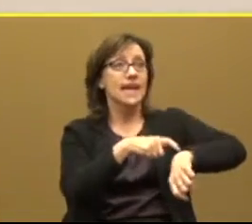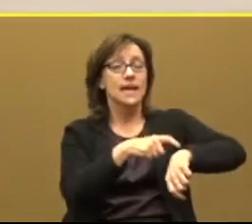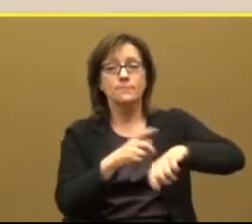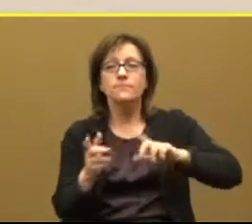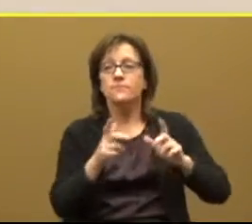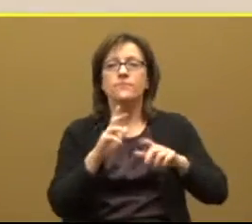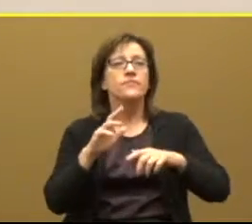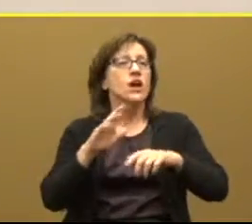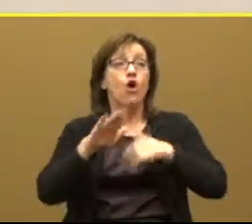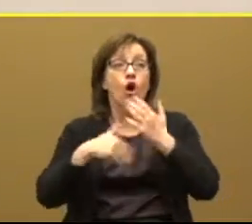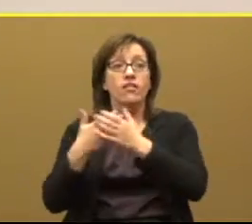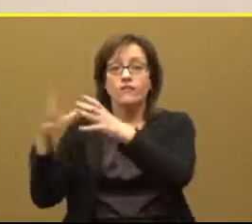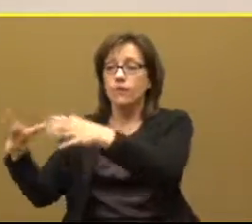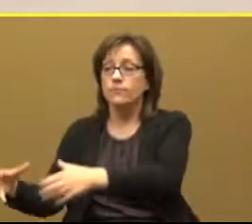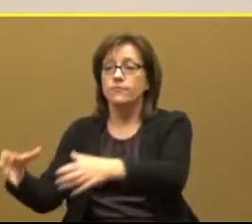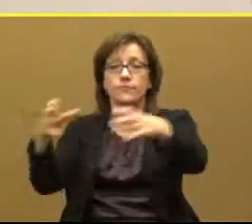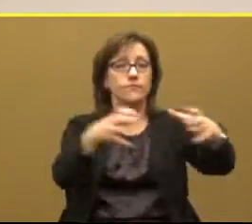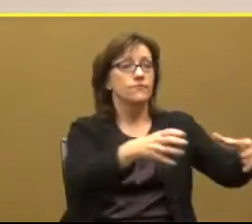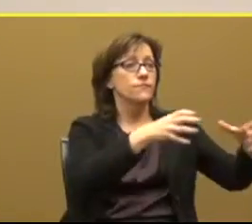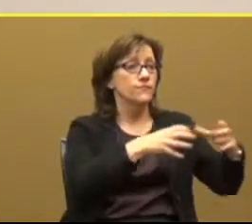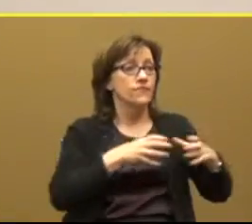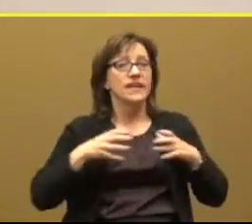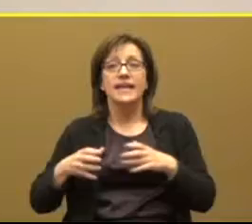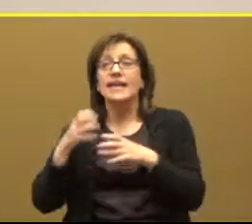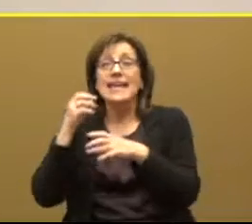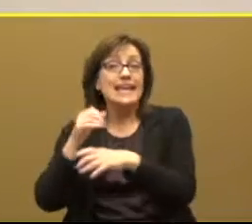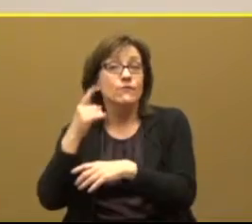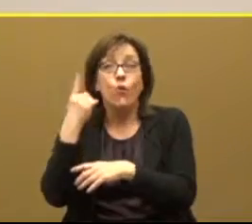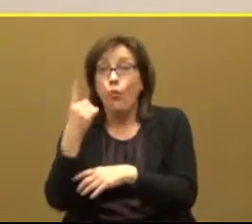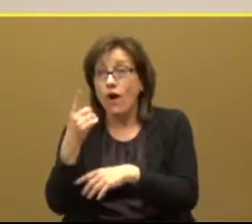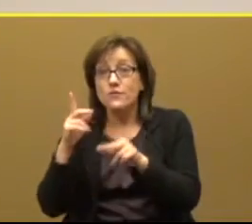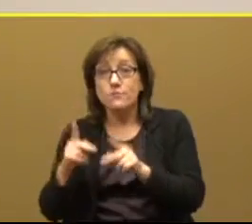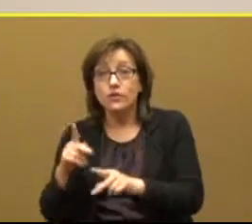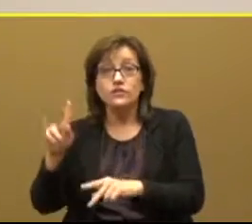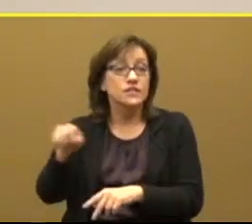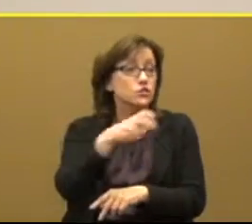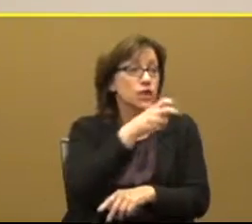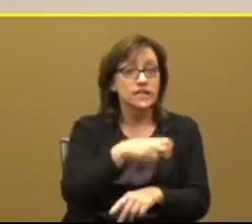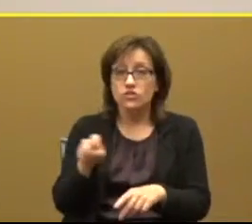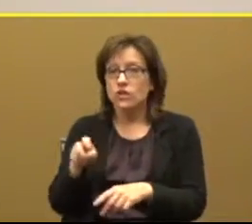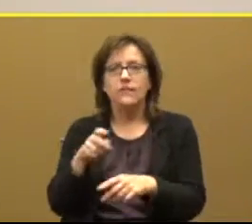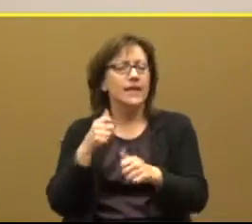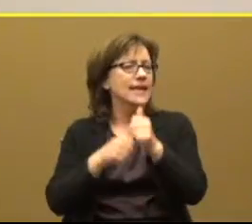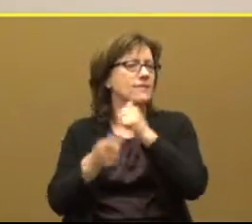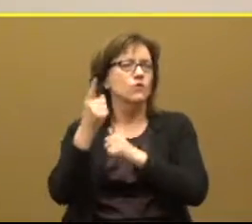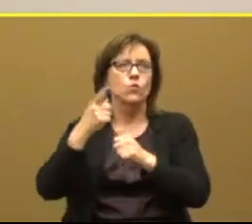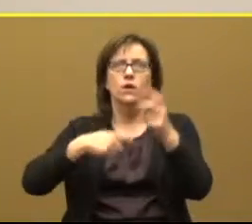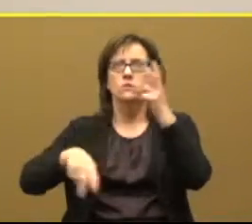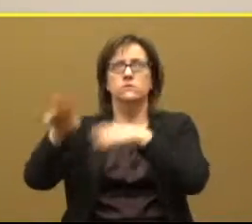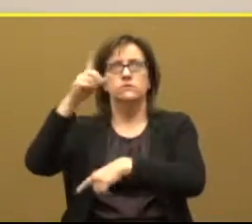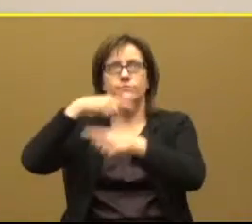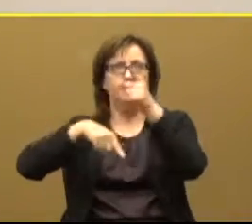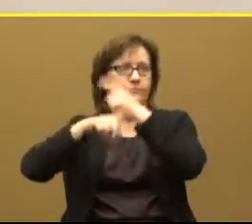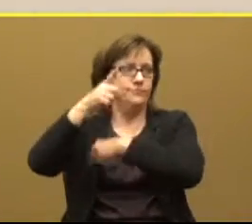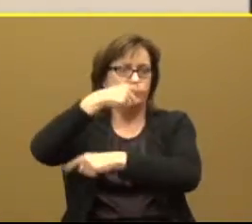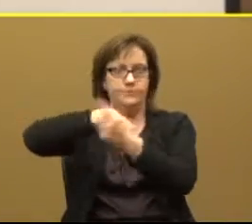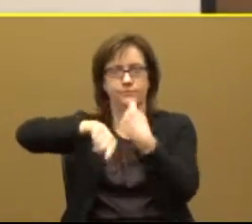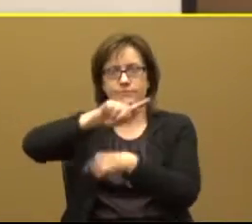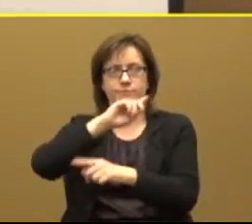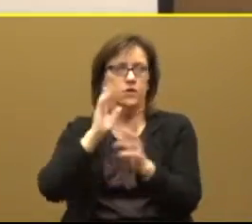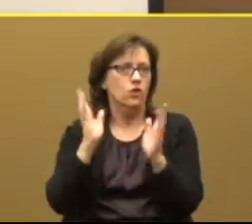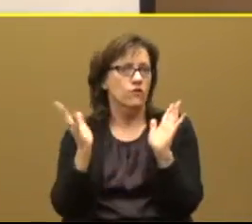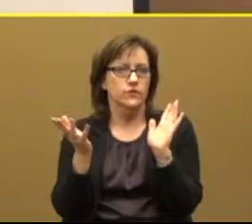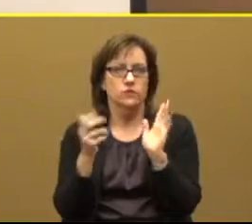together. Because if you only have one person transitioning, then everybody is way off on their schedule. Somebody,